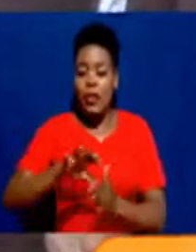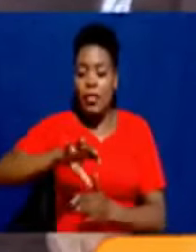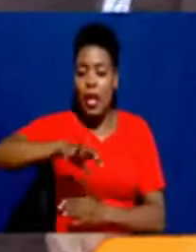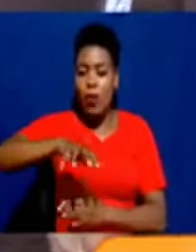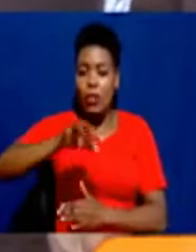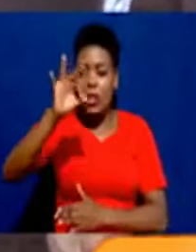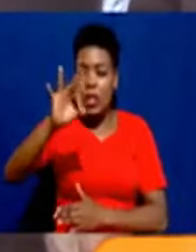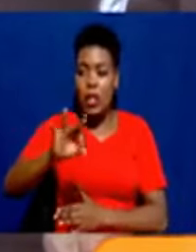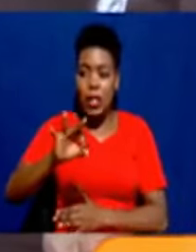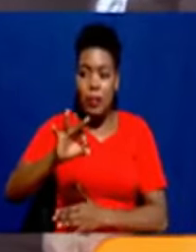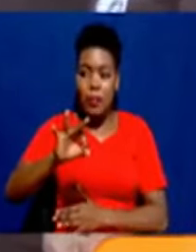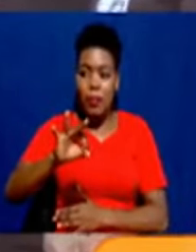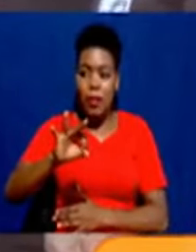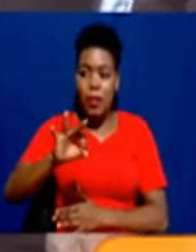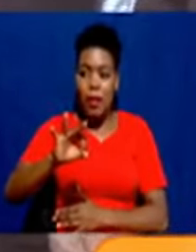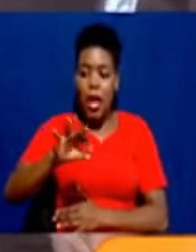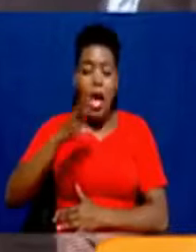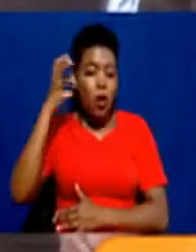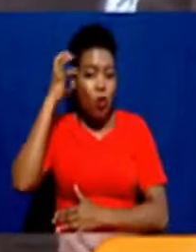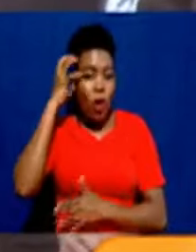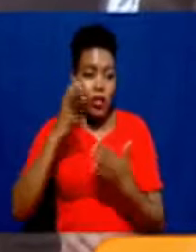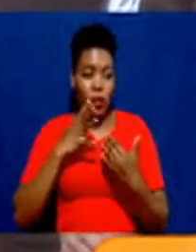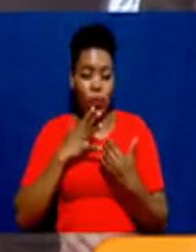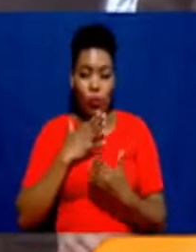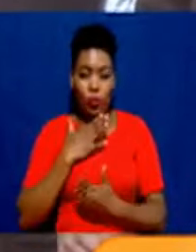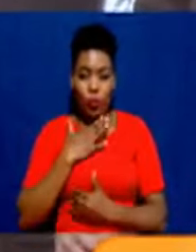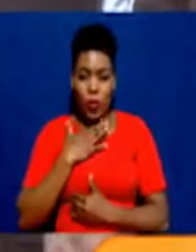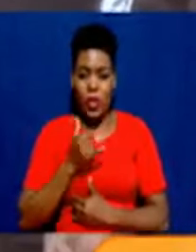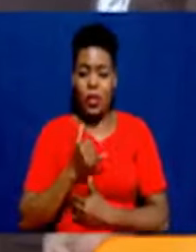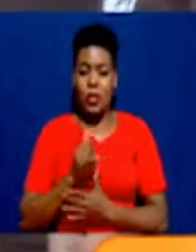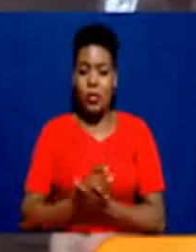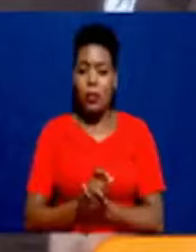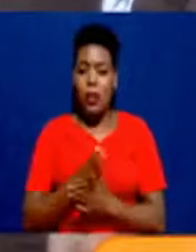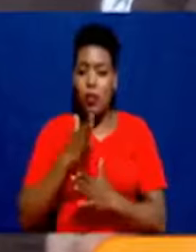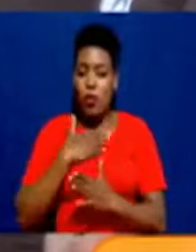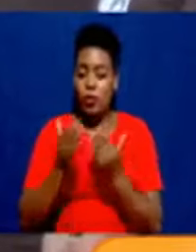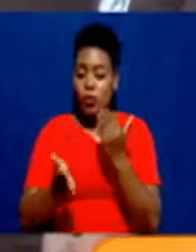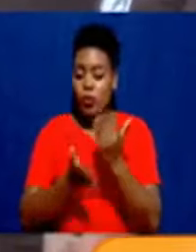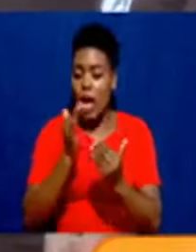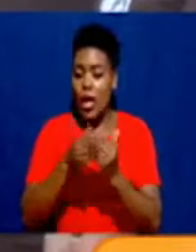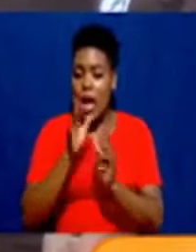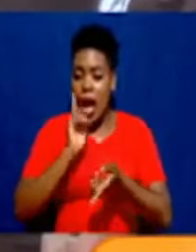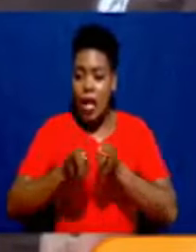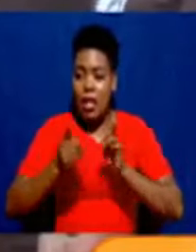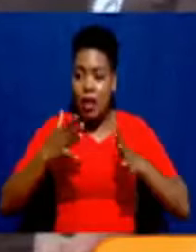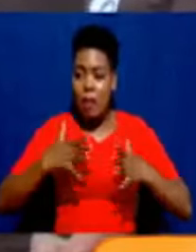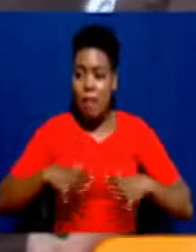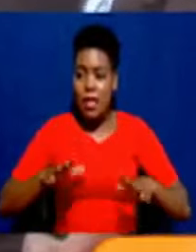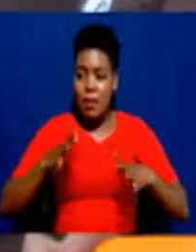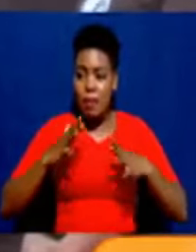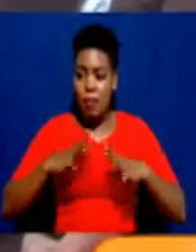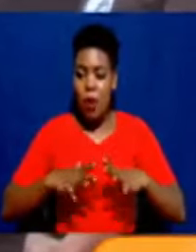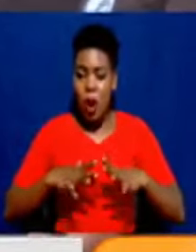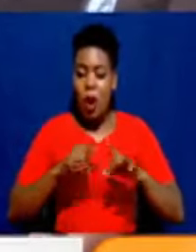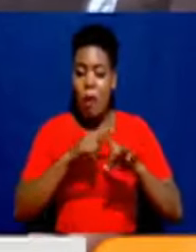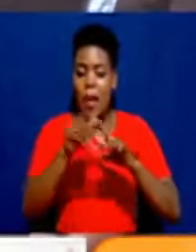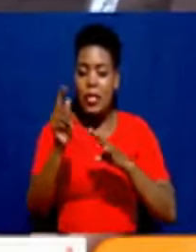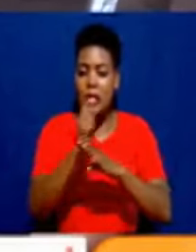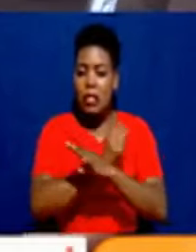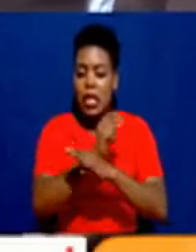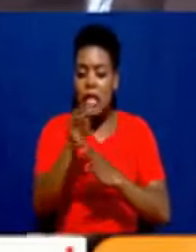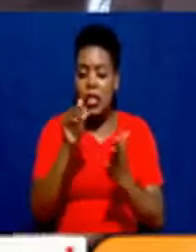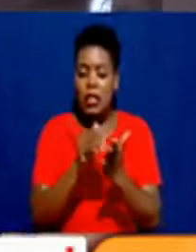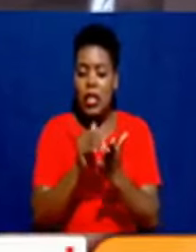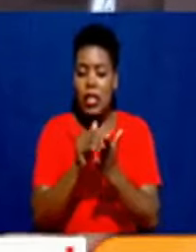counties calling themselves in pride of our athletes, unfortunately, there is no training